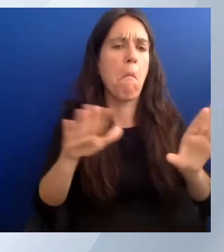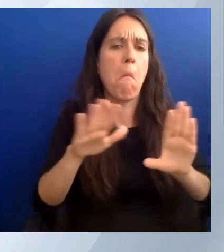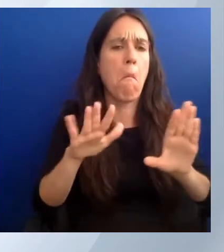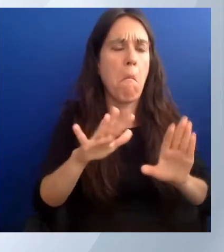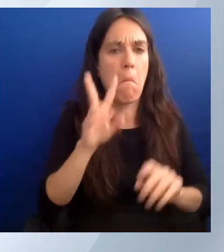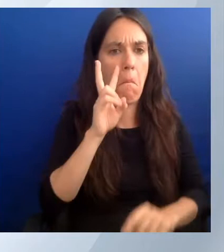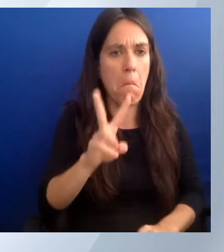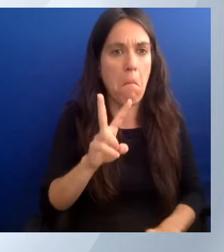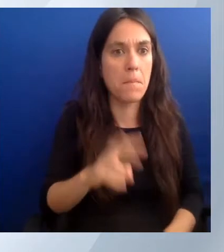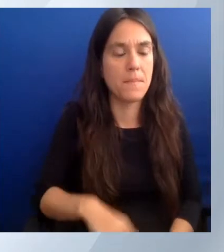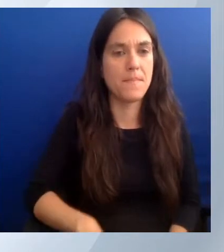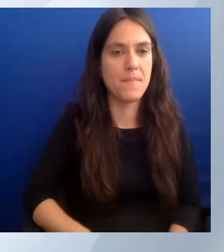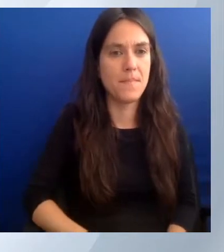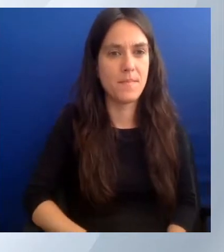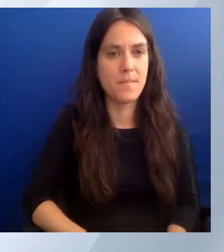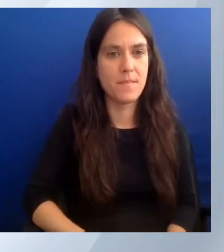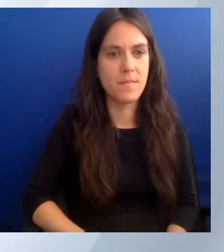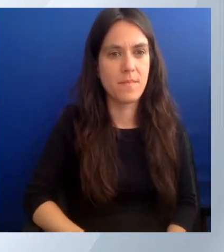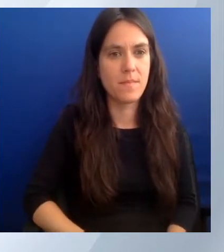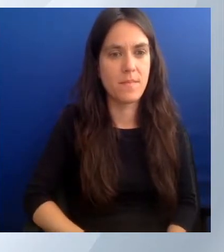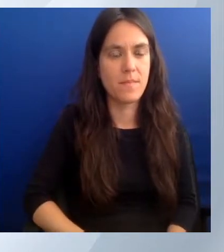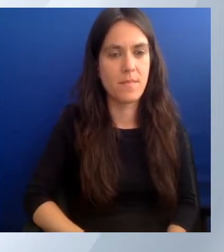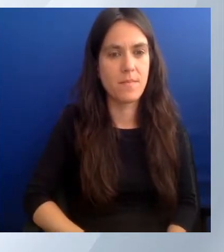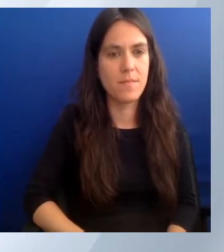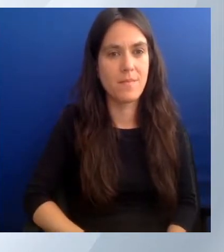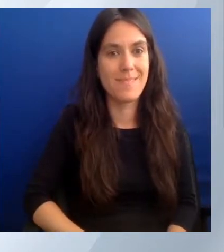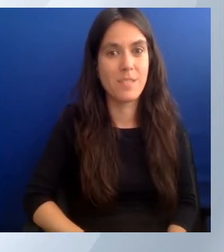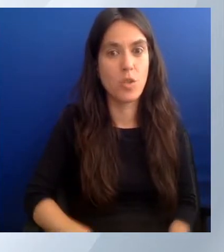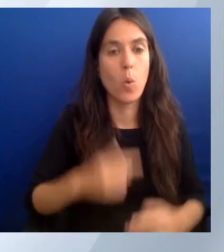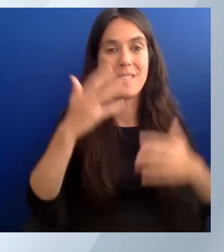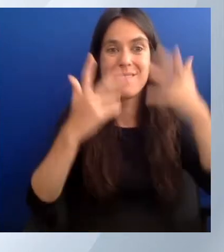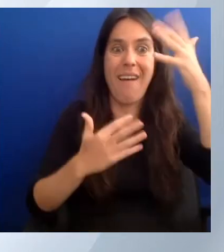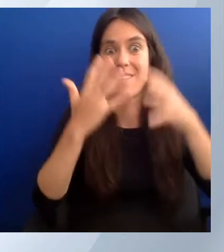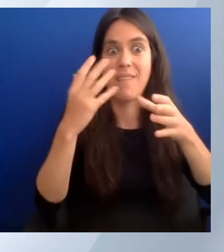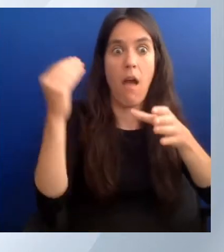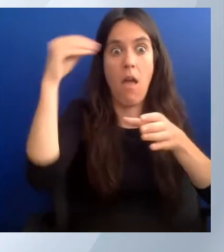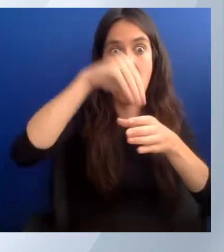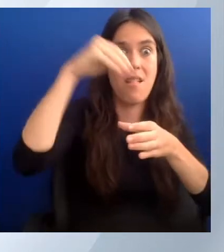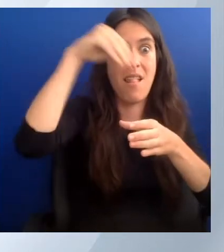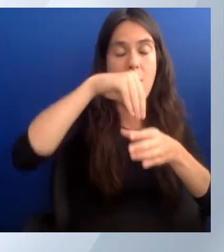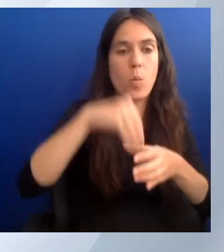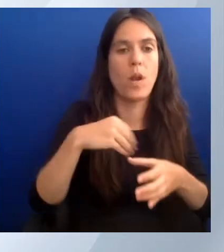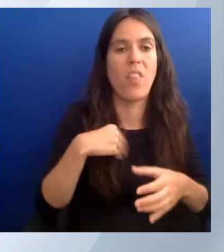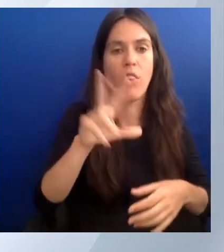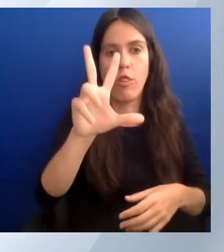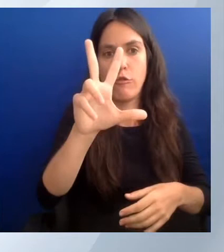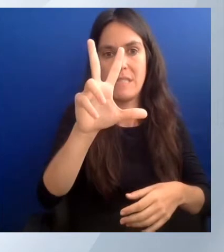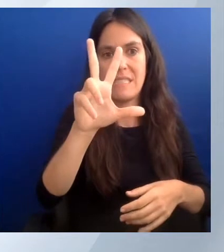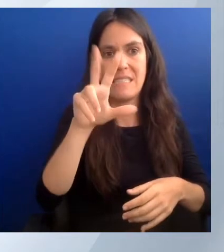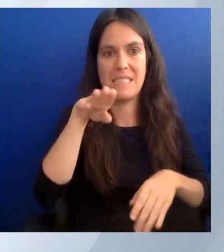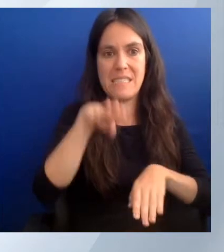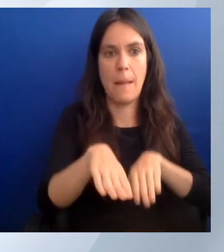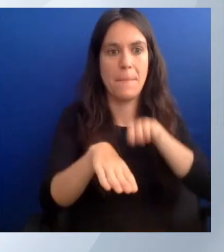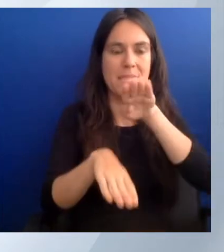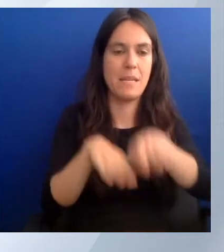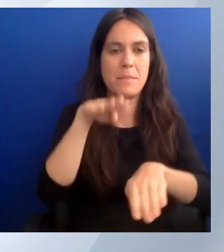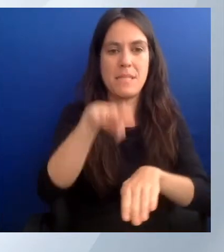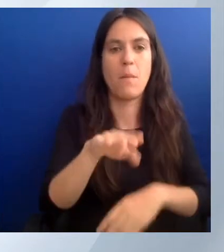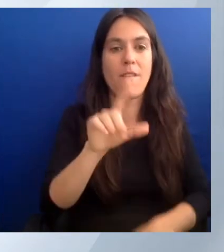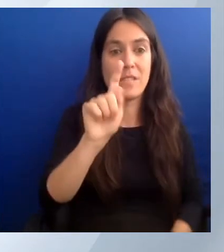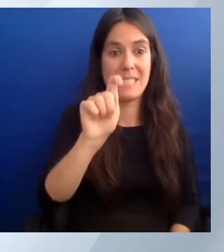order to do that, in order to insert data, we need to do 3 steps. We need to get a table from our Azure storage